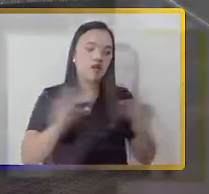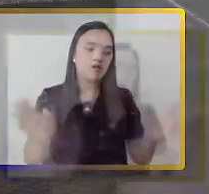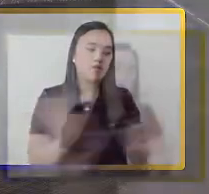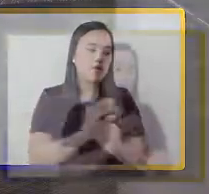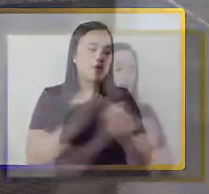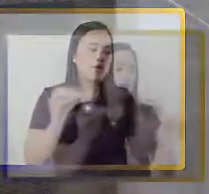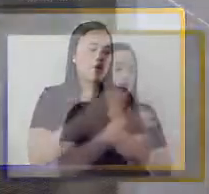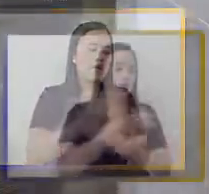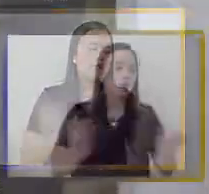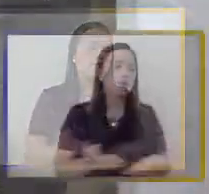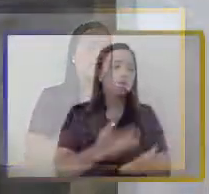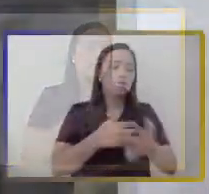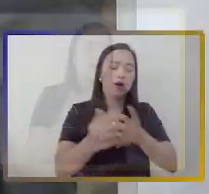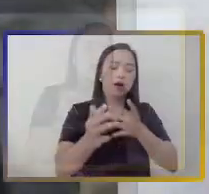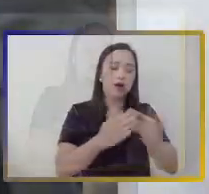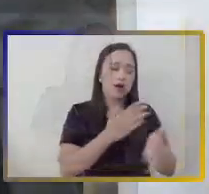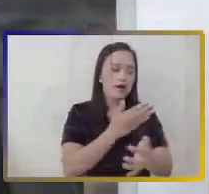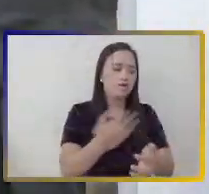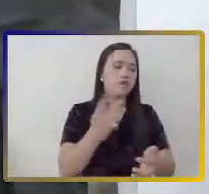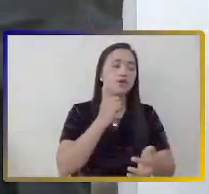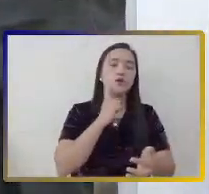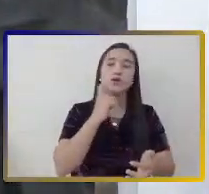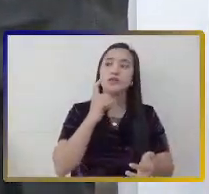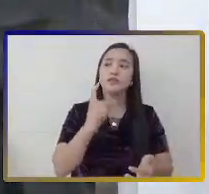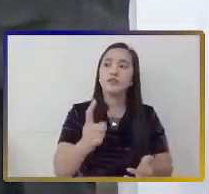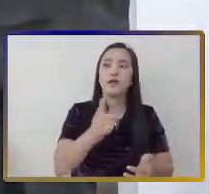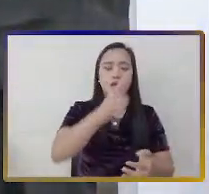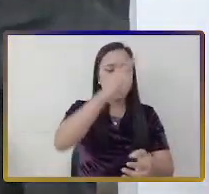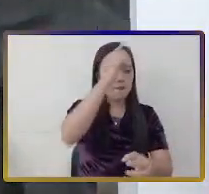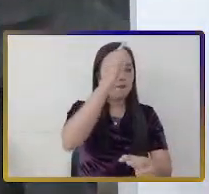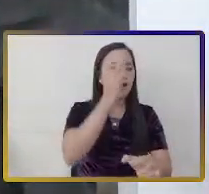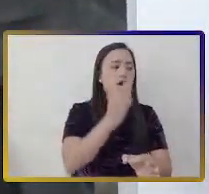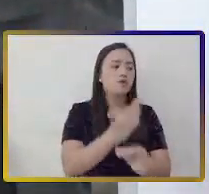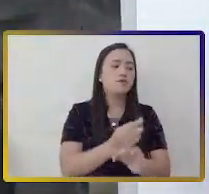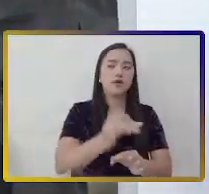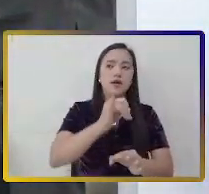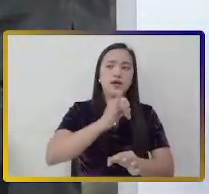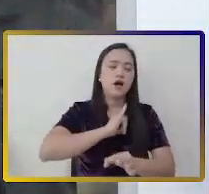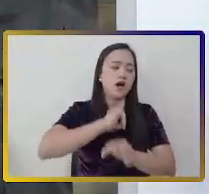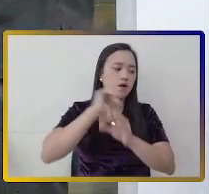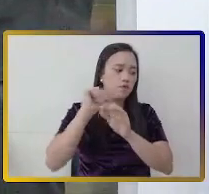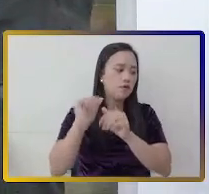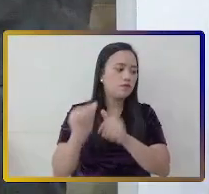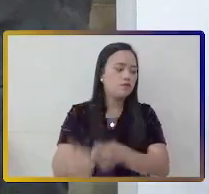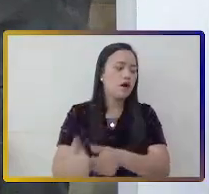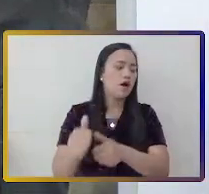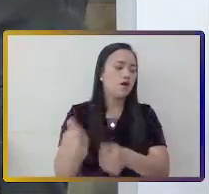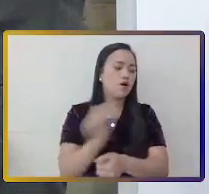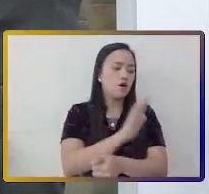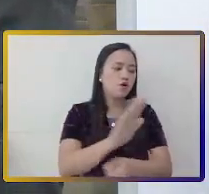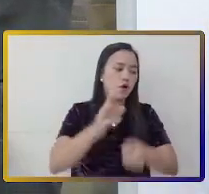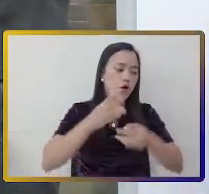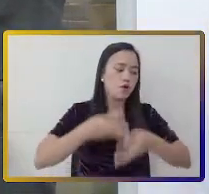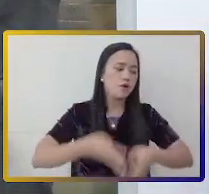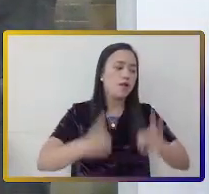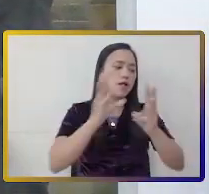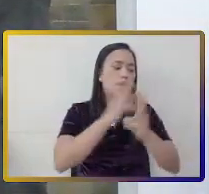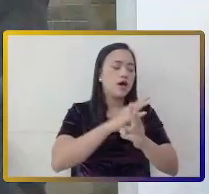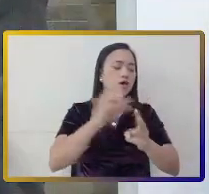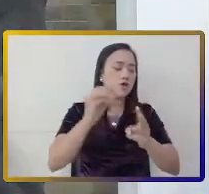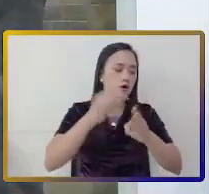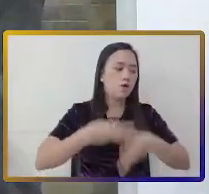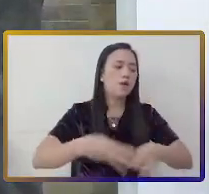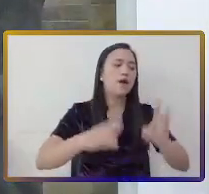Whenever, wherever, whatever you say, by faith I will follow your will